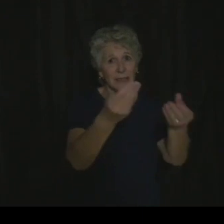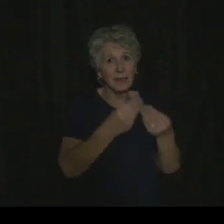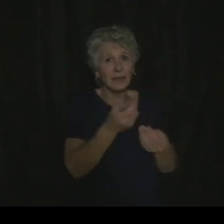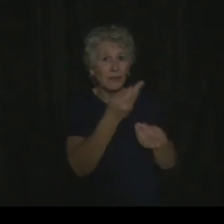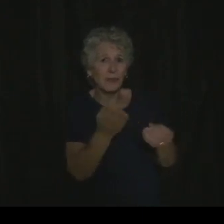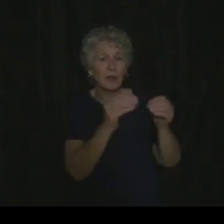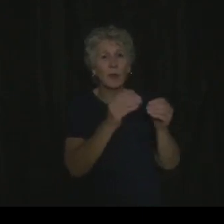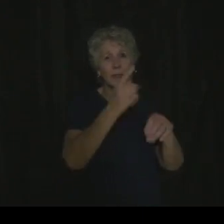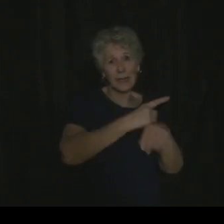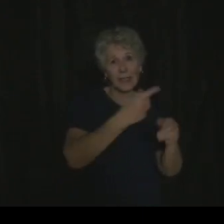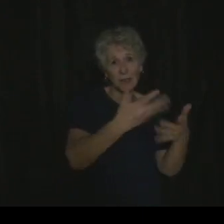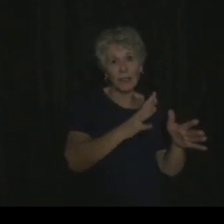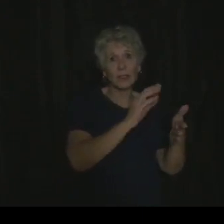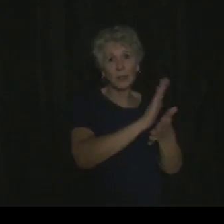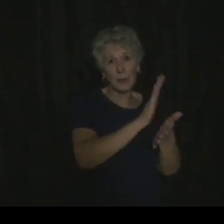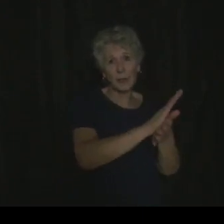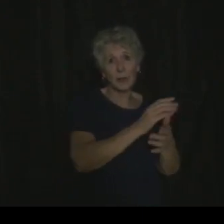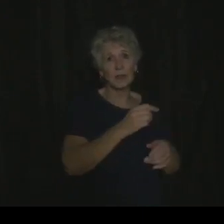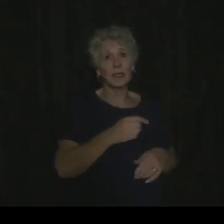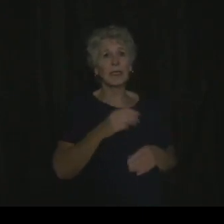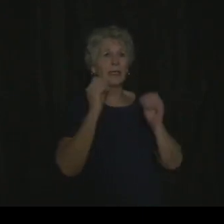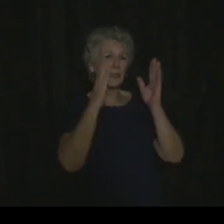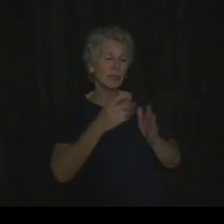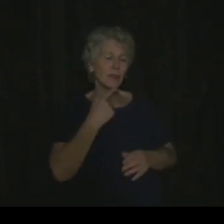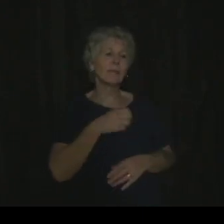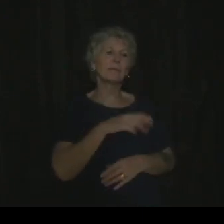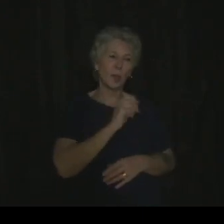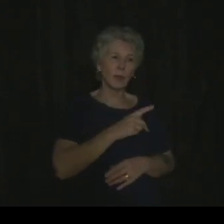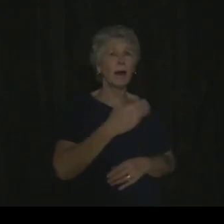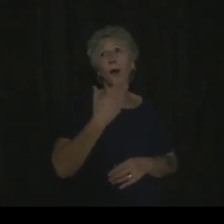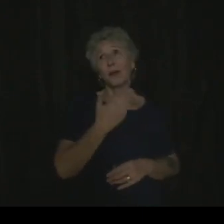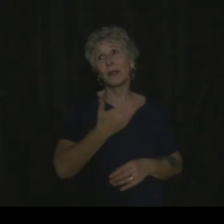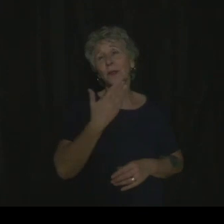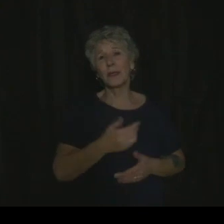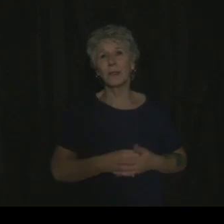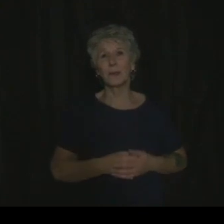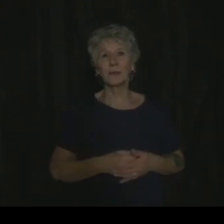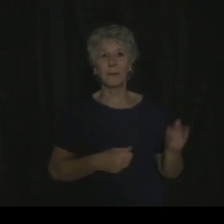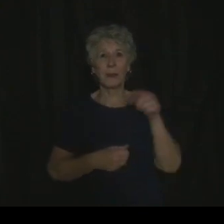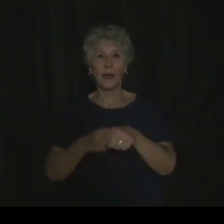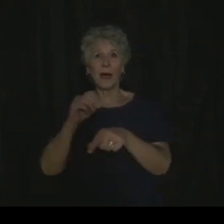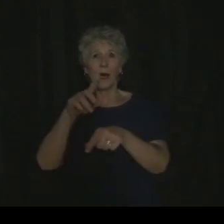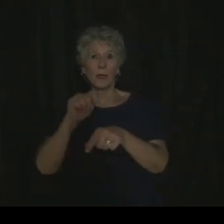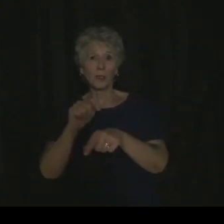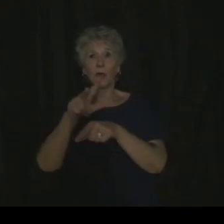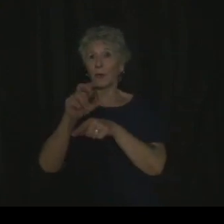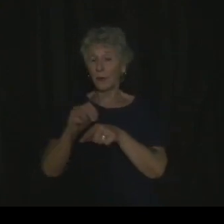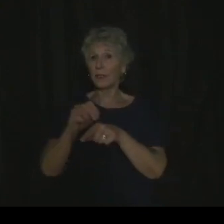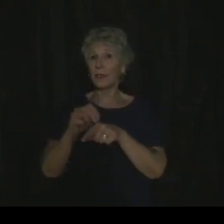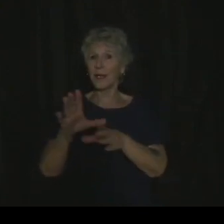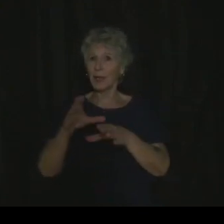And so he said, okay, I'll give you a couple more days. And they said, thank you, thank you. And then on October 30th,